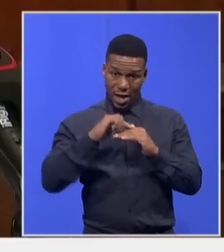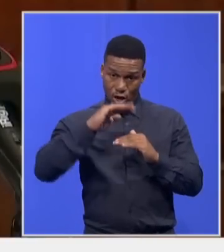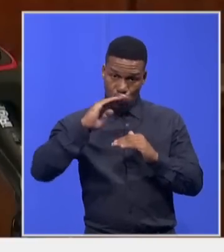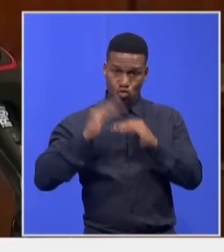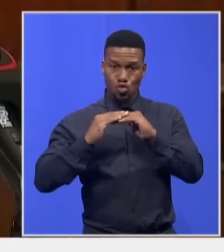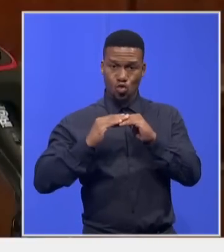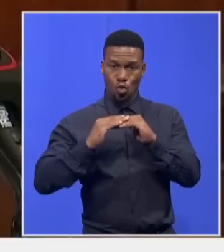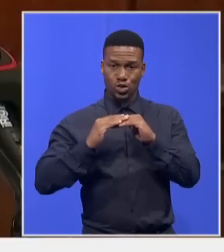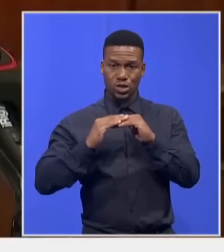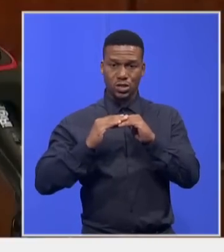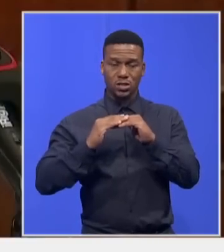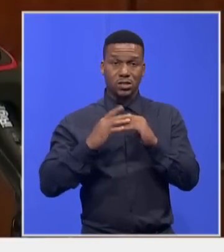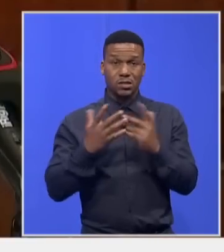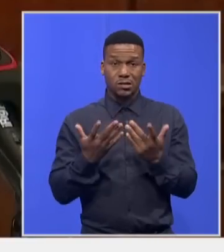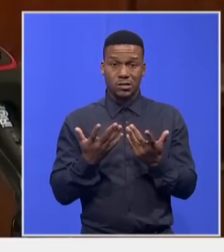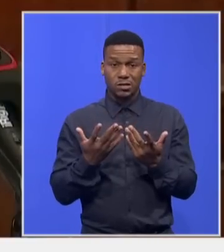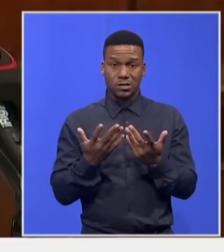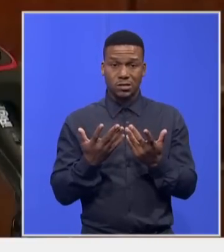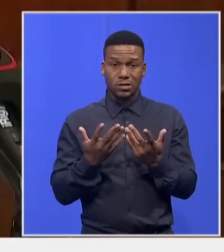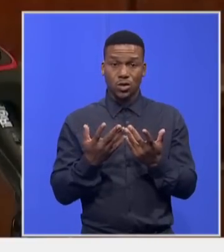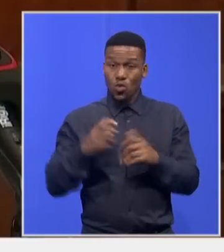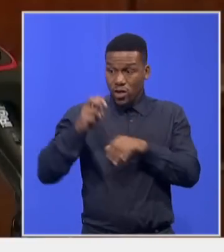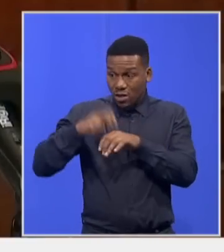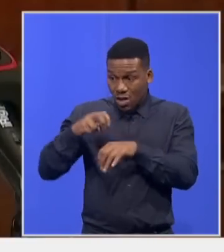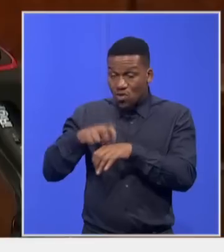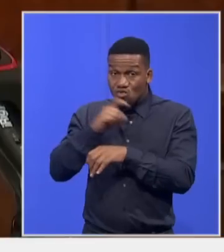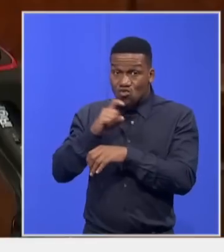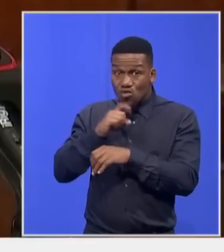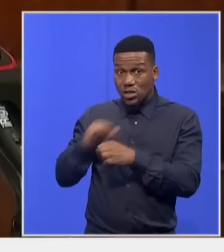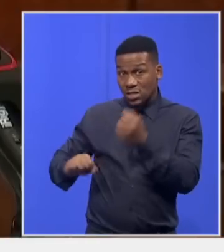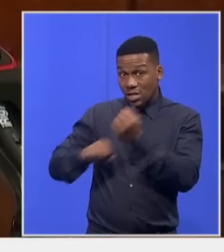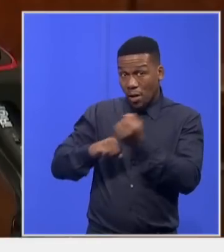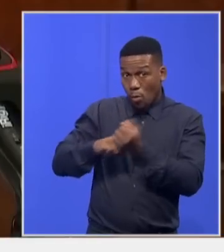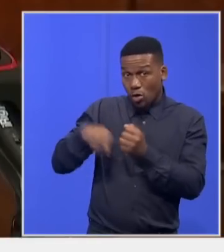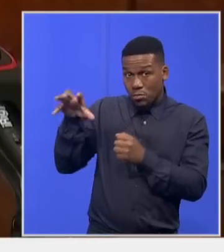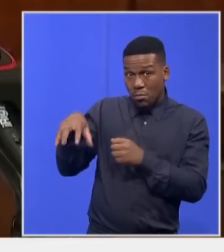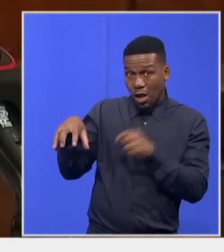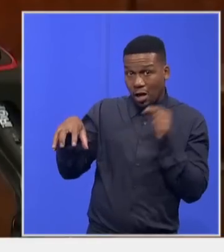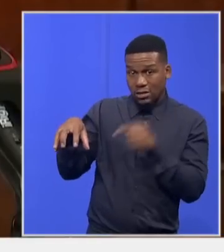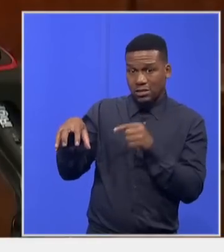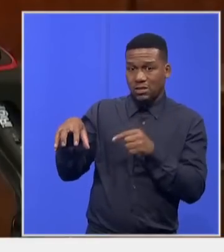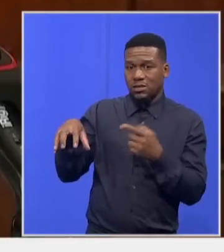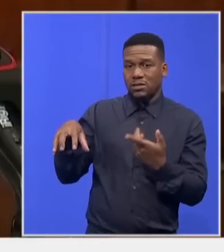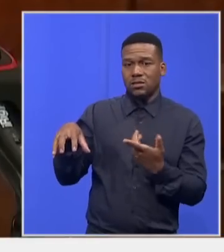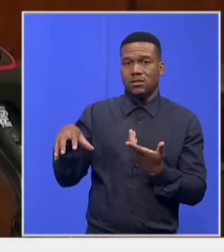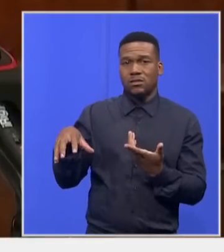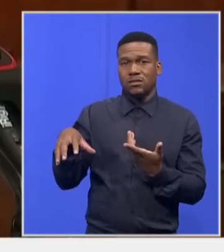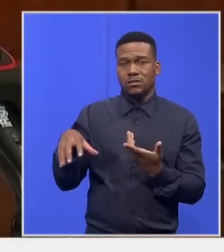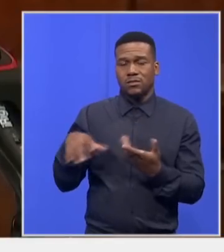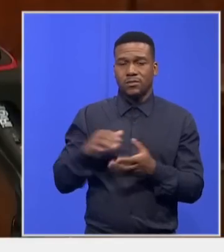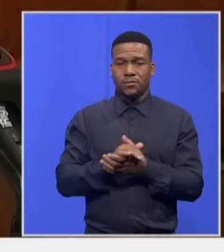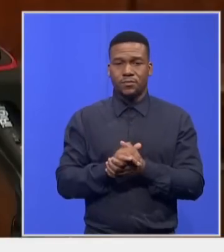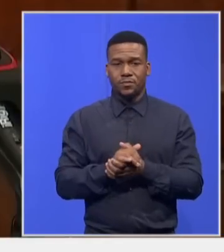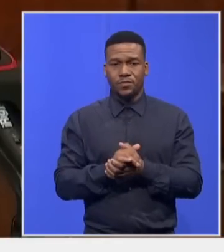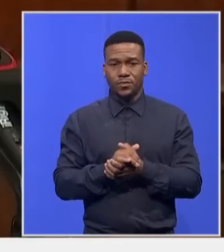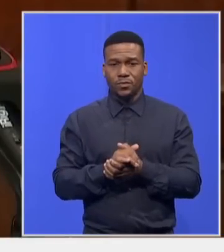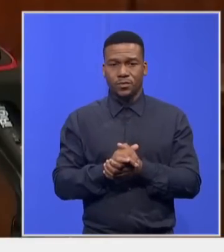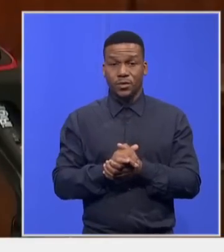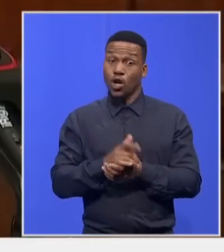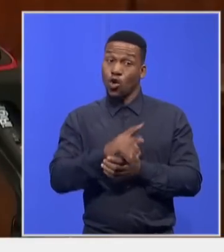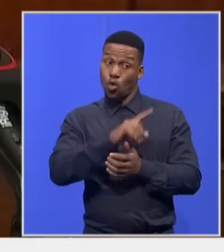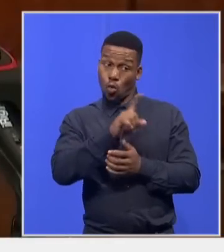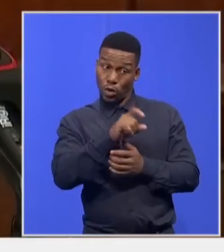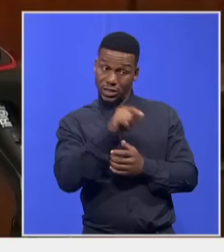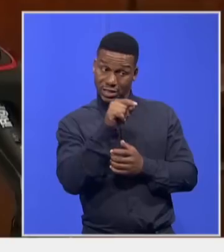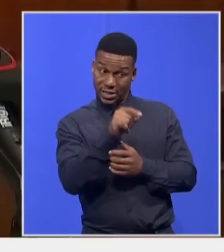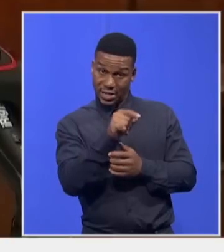the demand side, we have to run this plant. I'm saying they come at great cost. You must answer a different question. There is a question to the